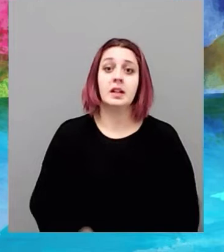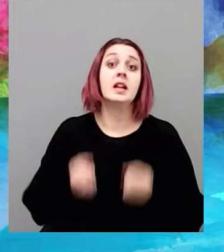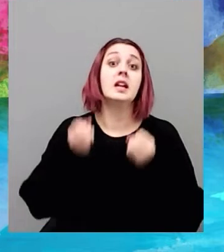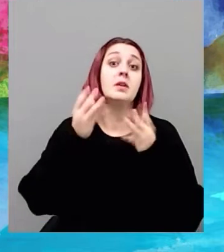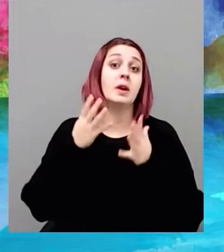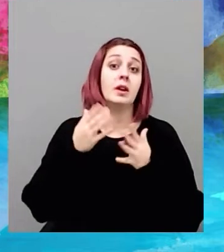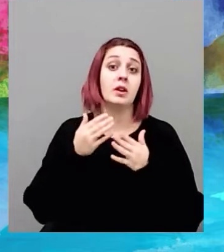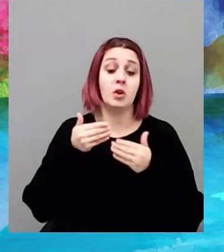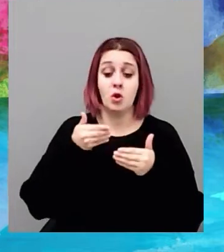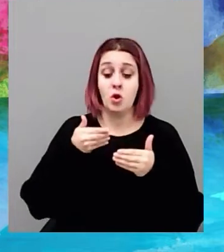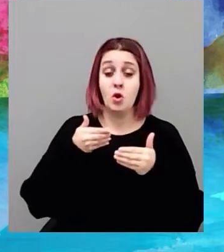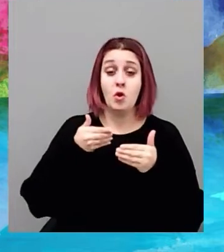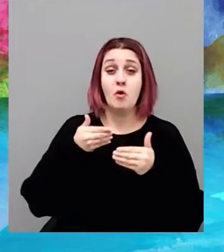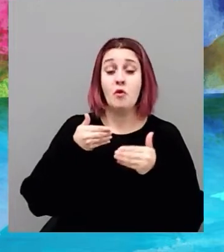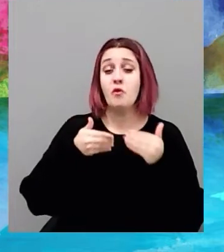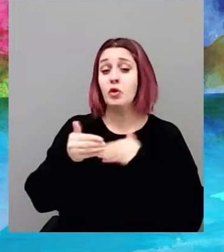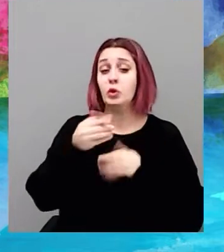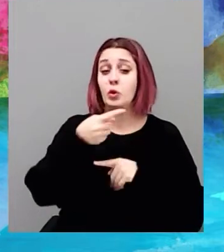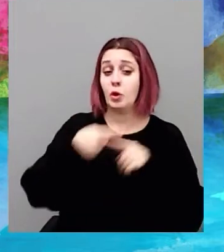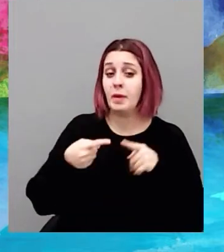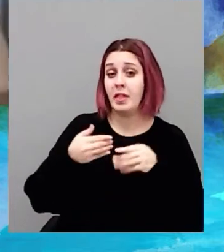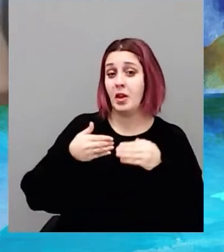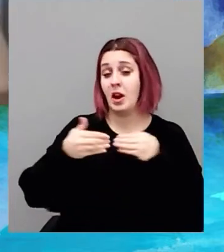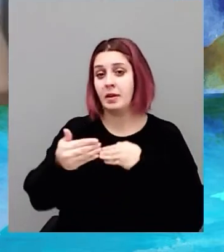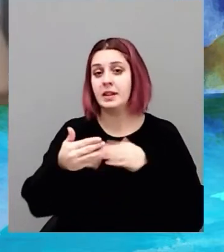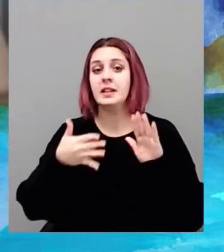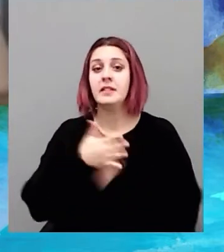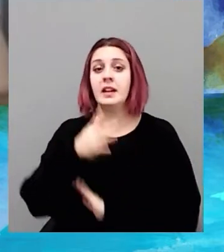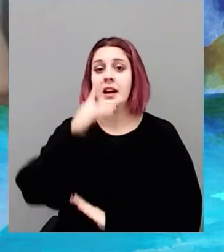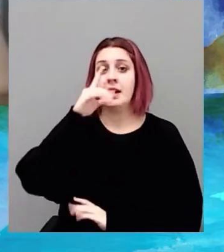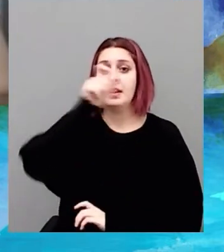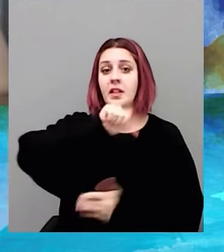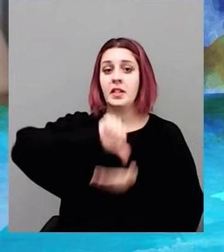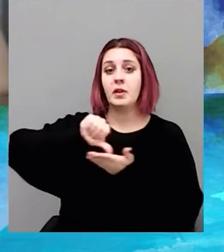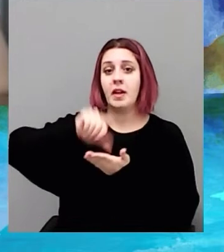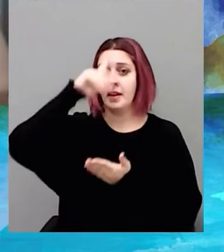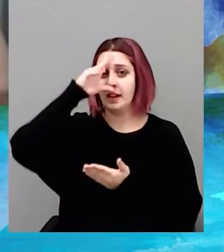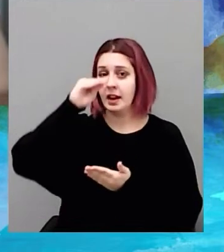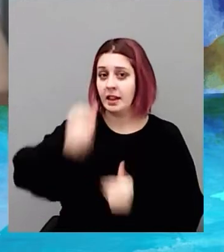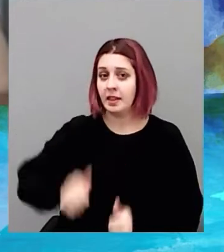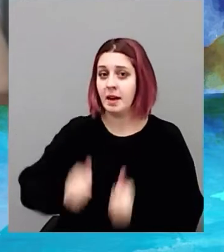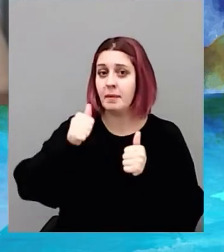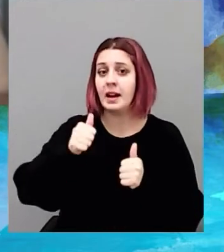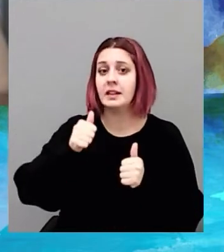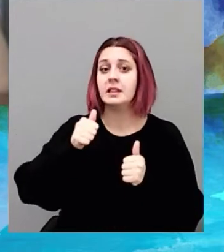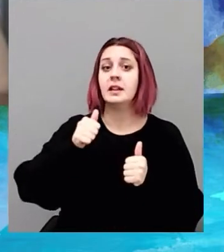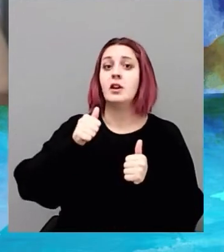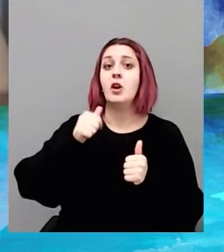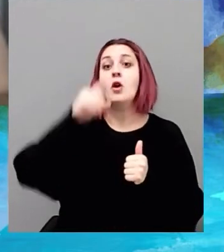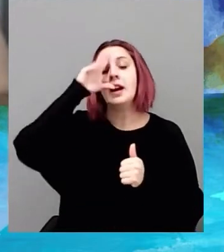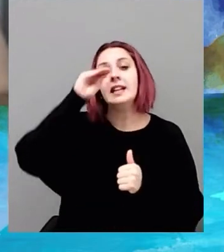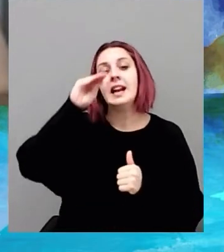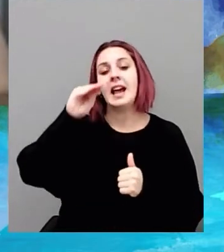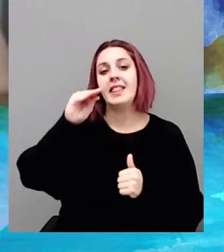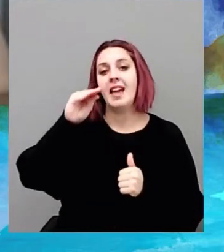And the immediate or middle term future is to improve artificial